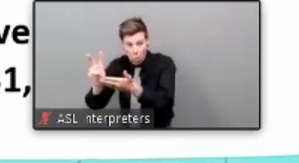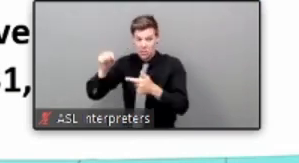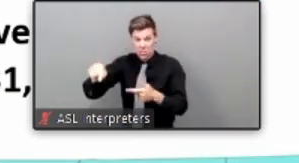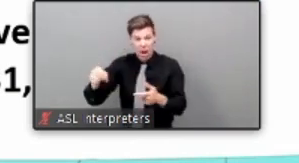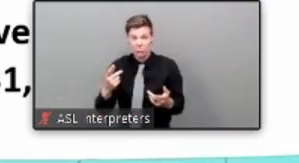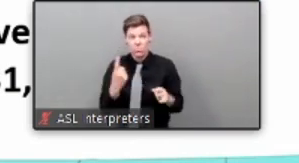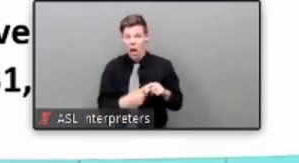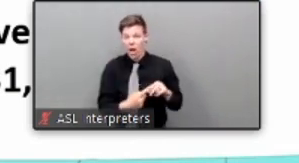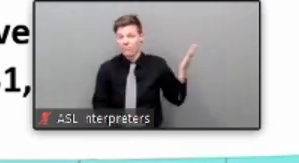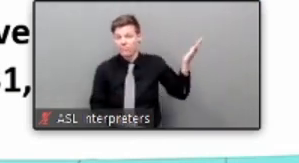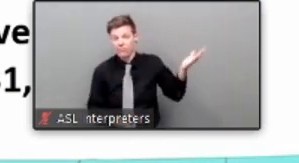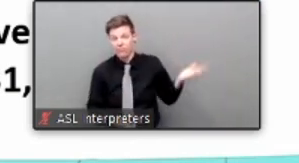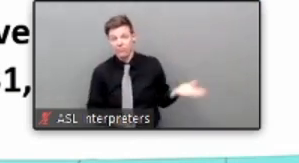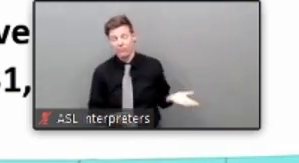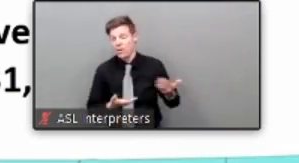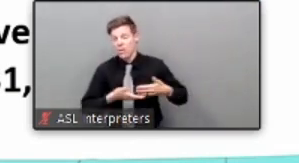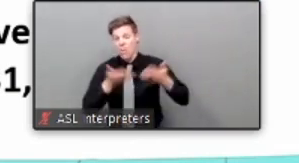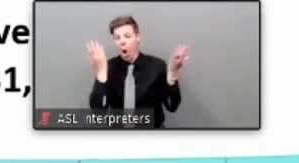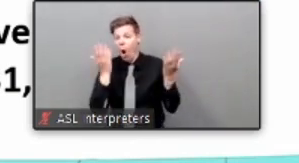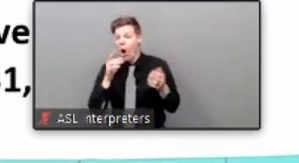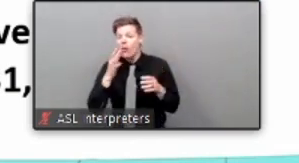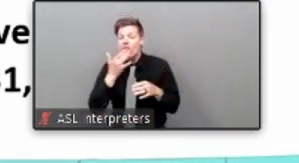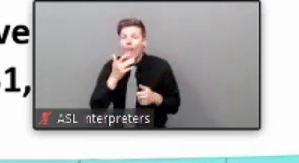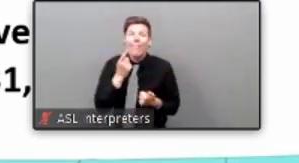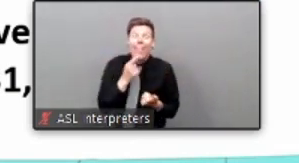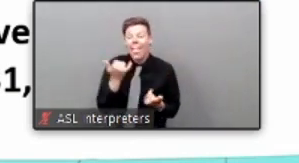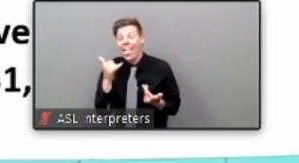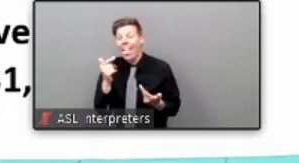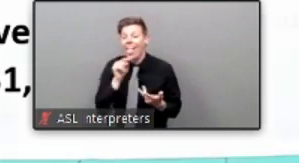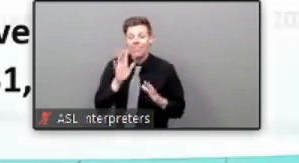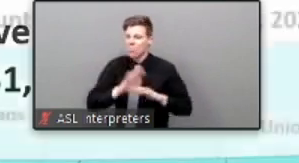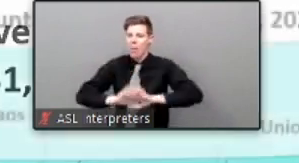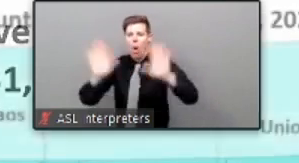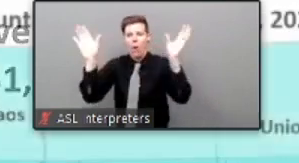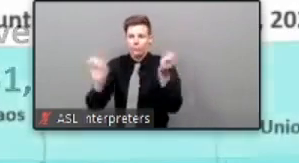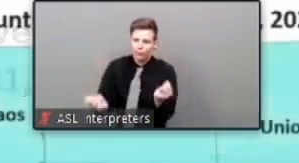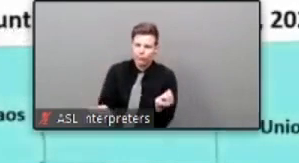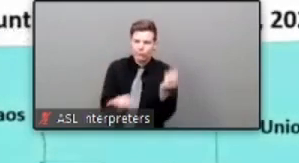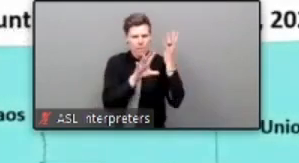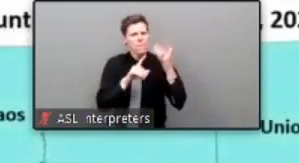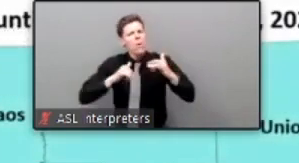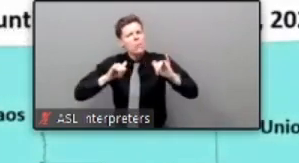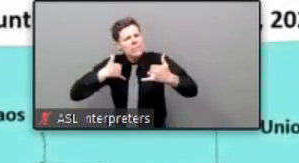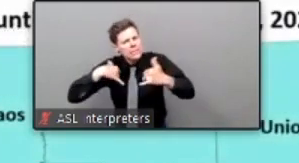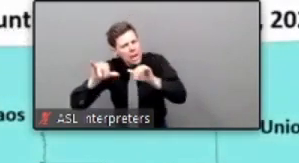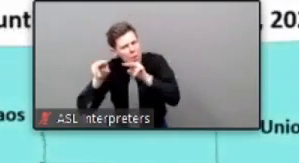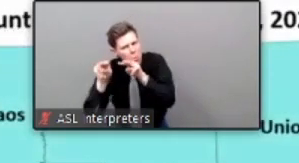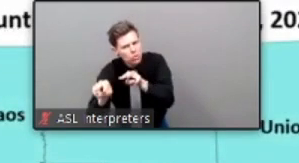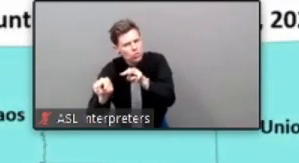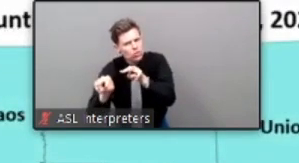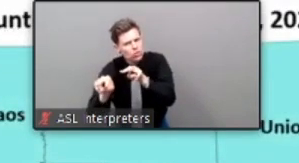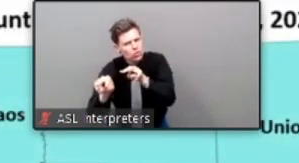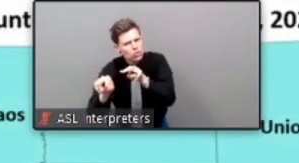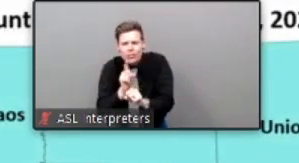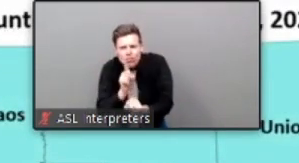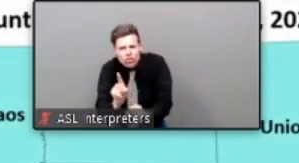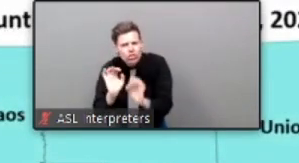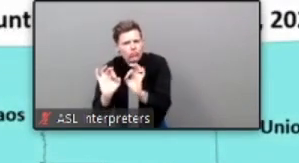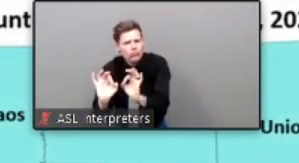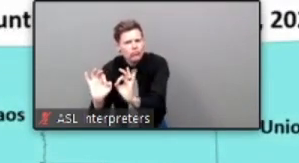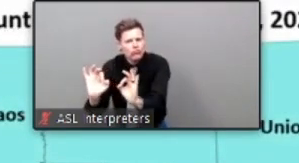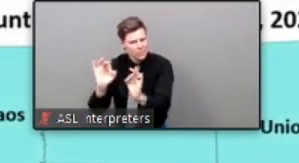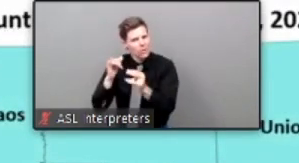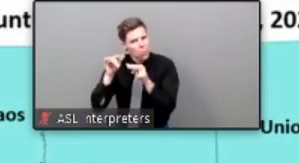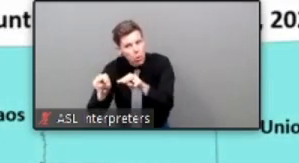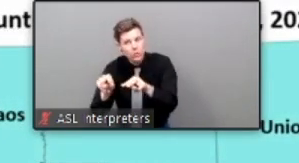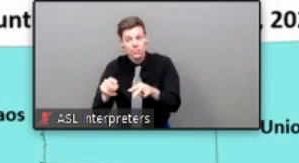We still will continue to monitor. On the next slide, Alex, I think I already did this slide. So, but again,